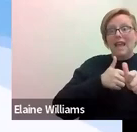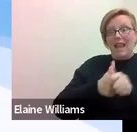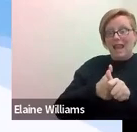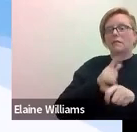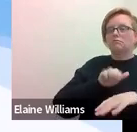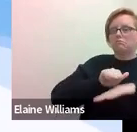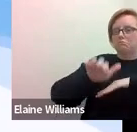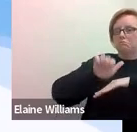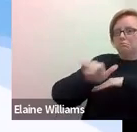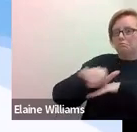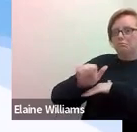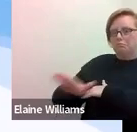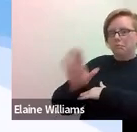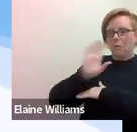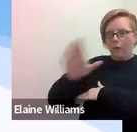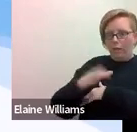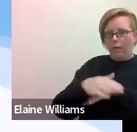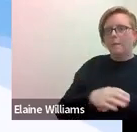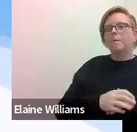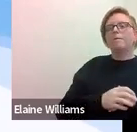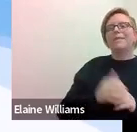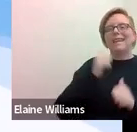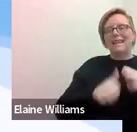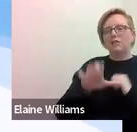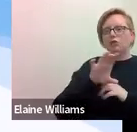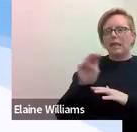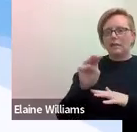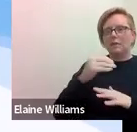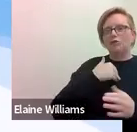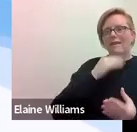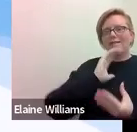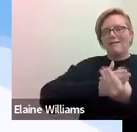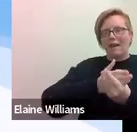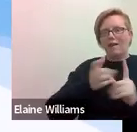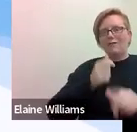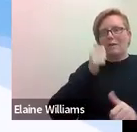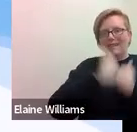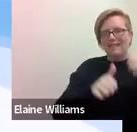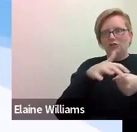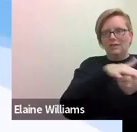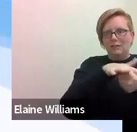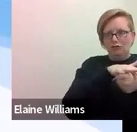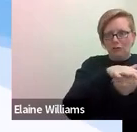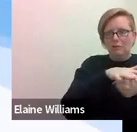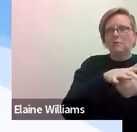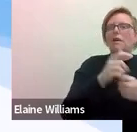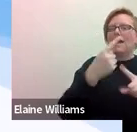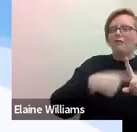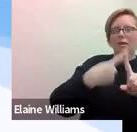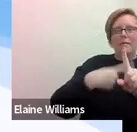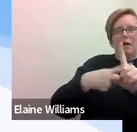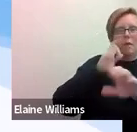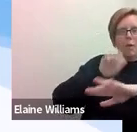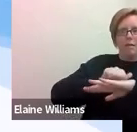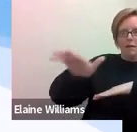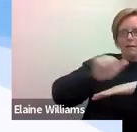case managers be having files for each district and sending those monthly just off to the districts.